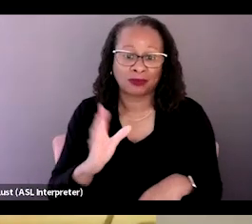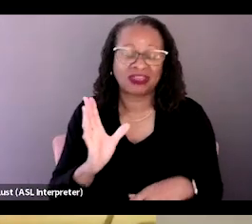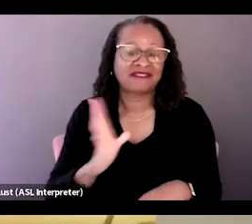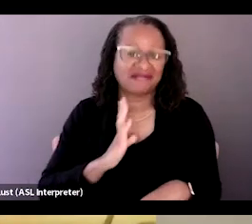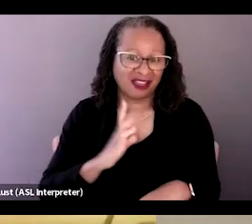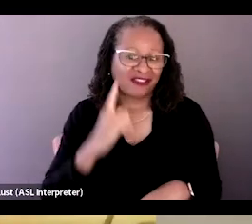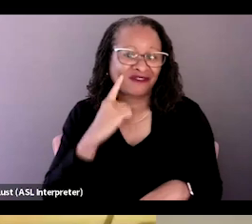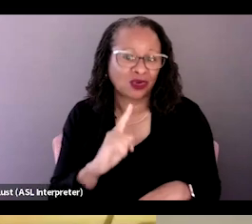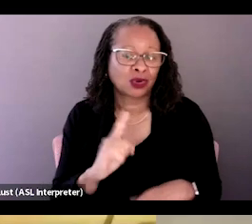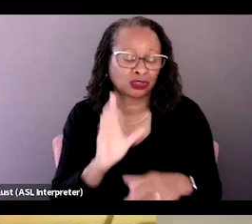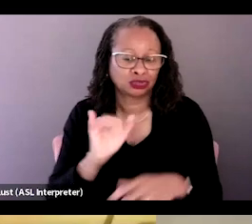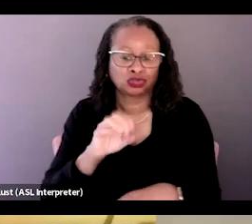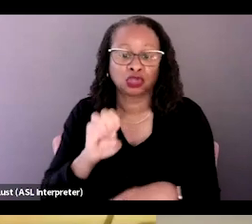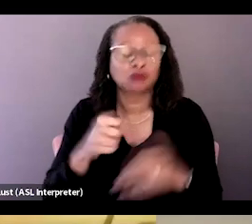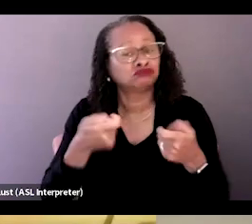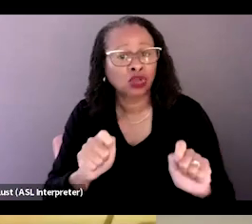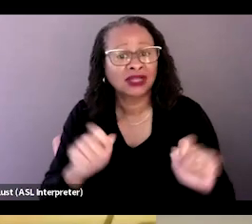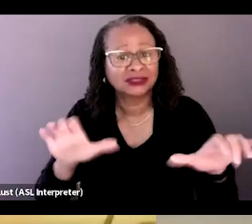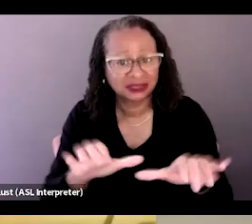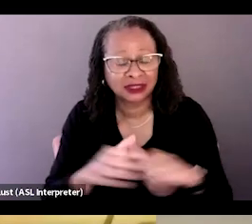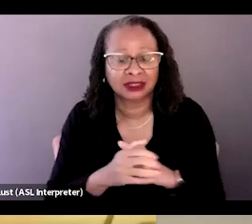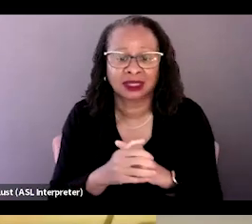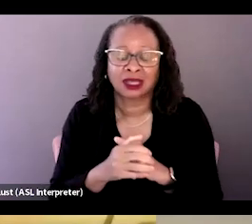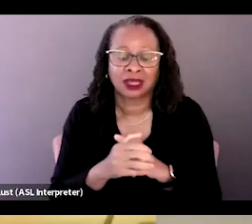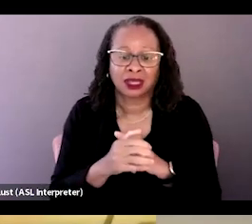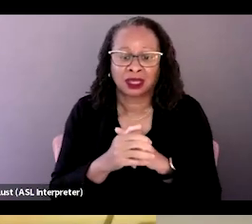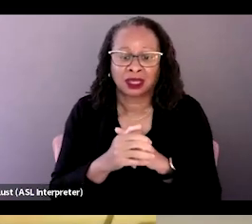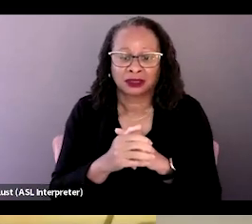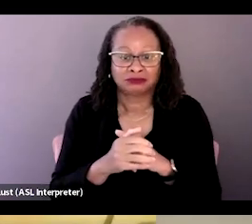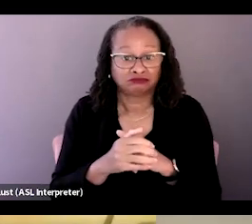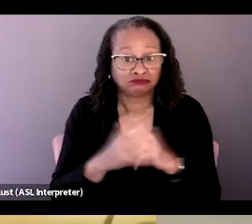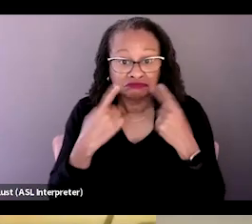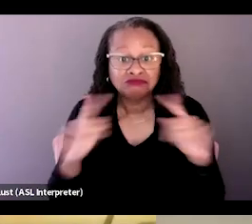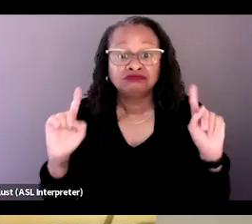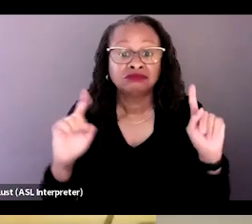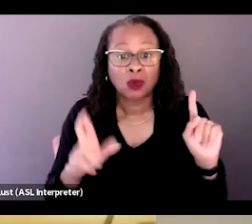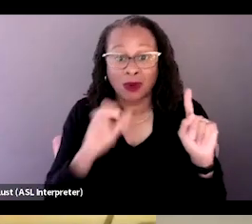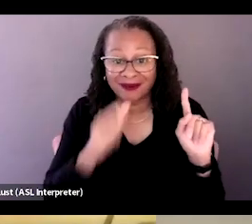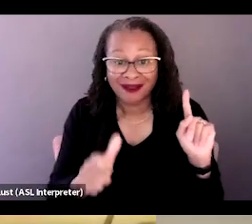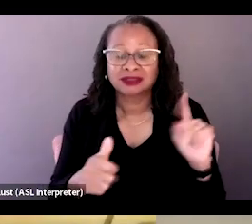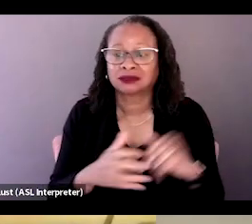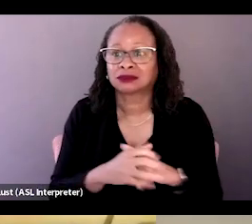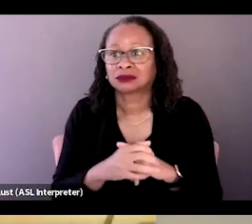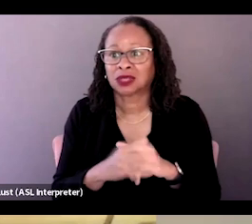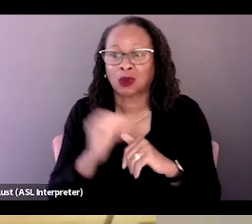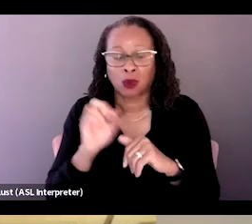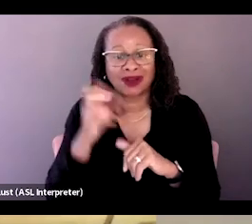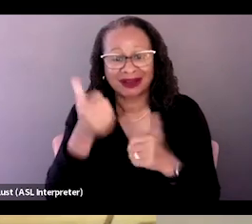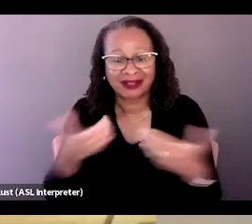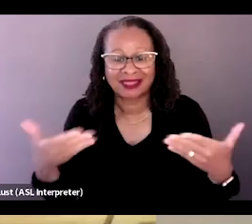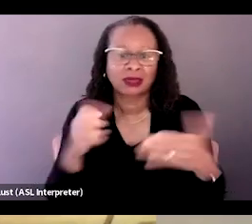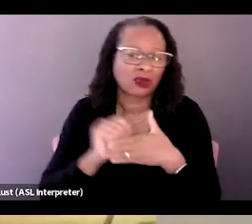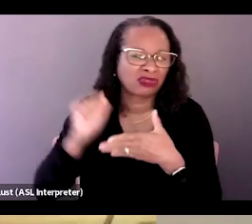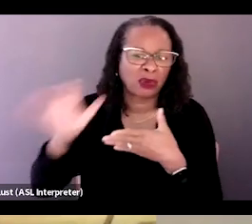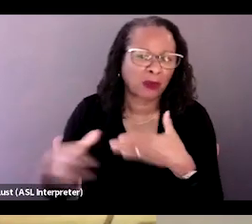we gave it a try. We said we'll do one, and then if it's not good for him or anything, we'll just throw it away.